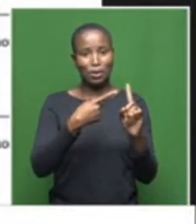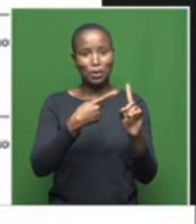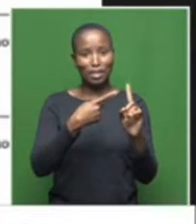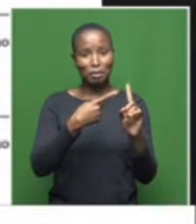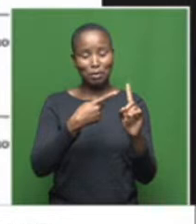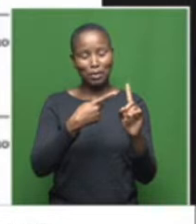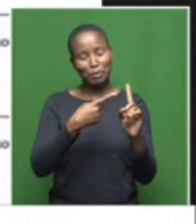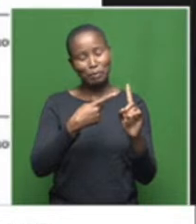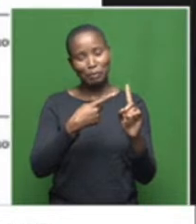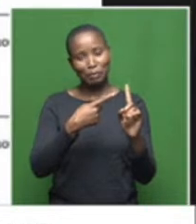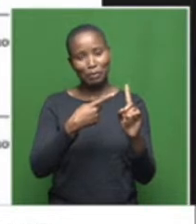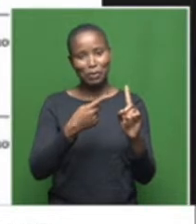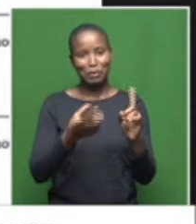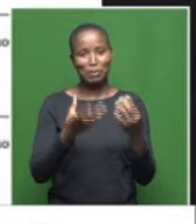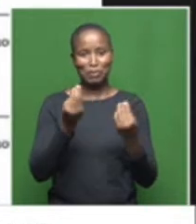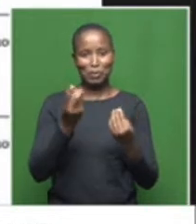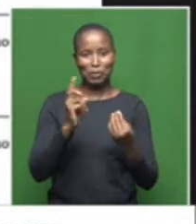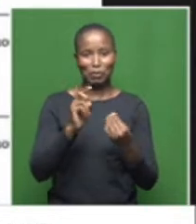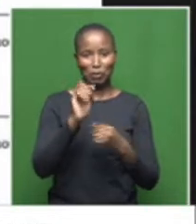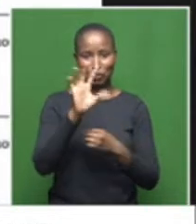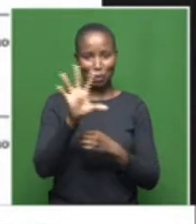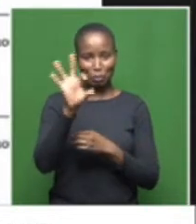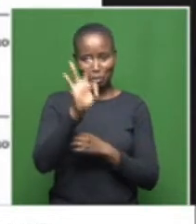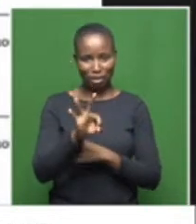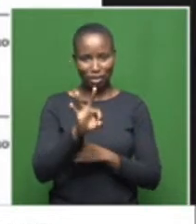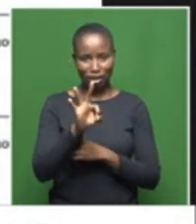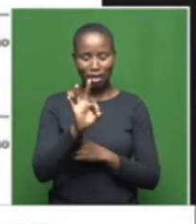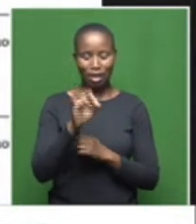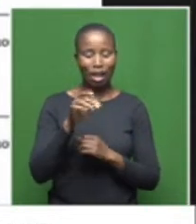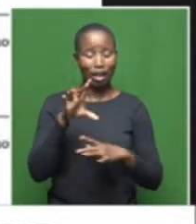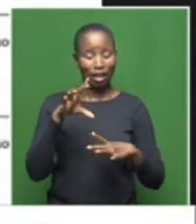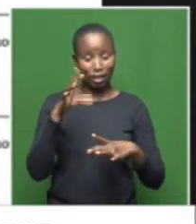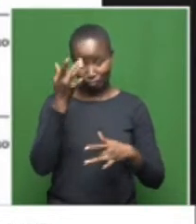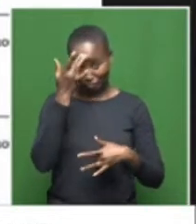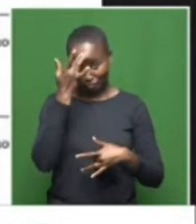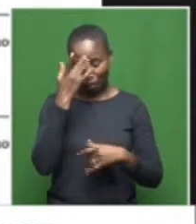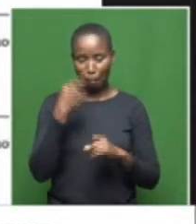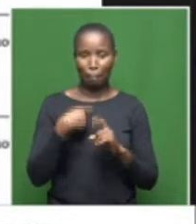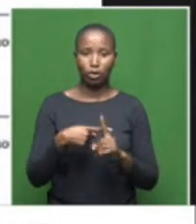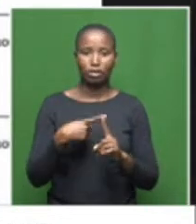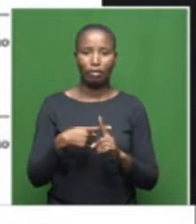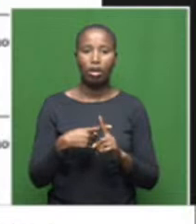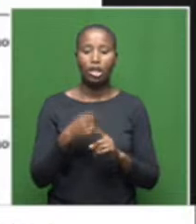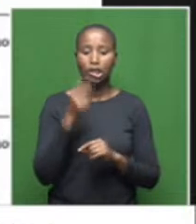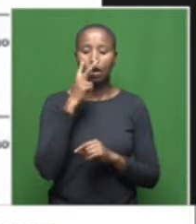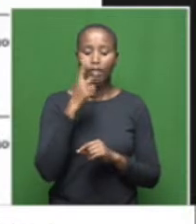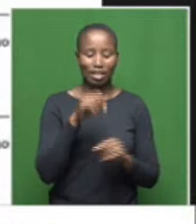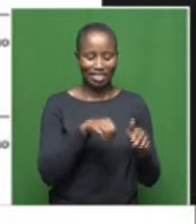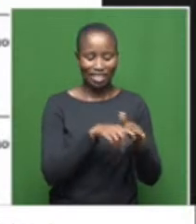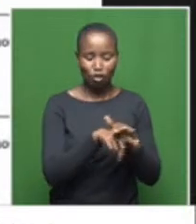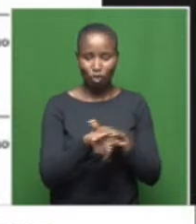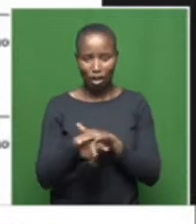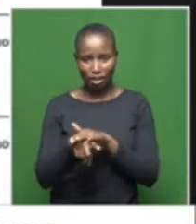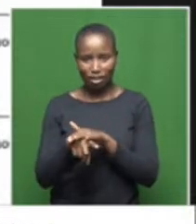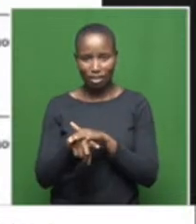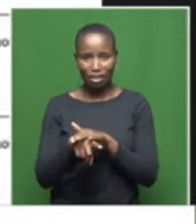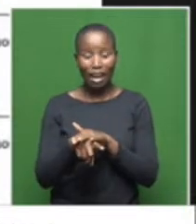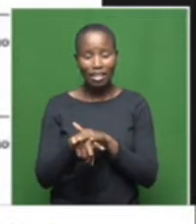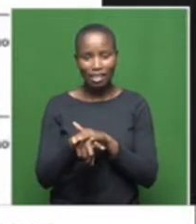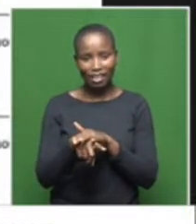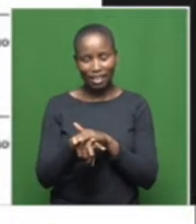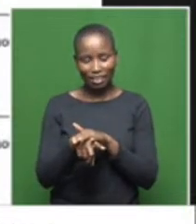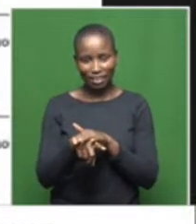be at less than 5% positivity. We have seen recurring spikes in various districts, as I've indicated, 12 out